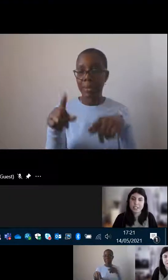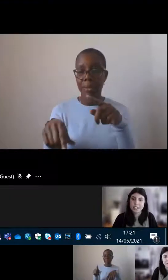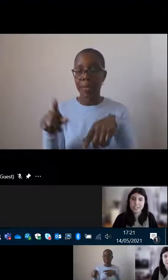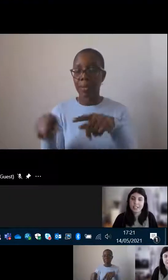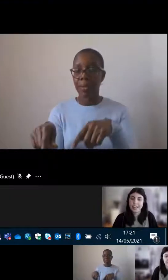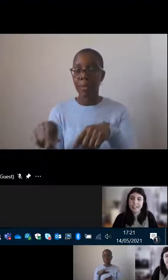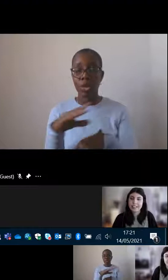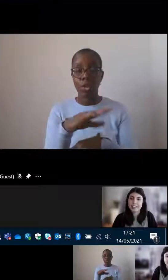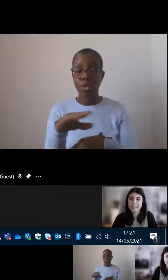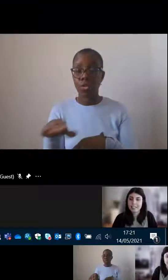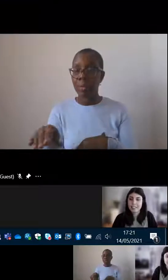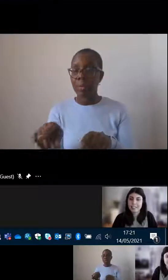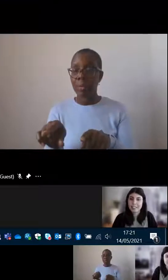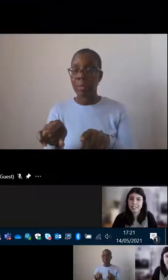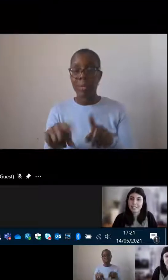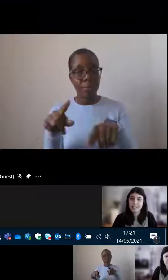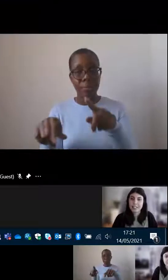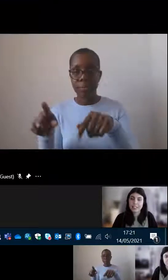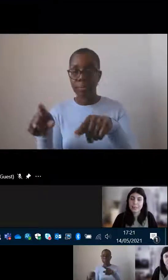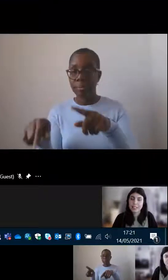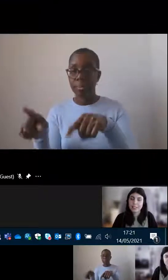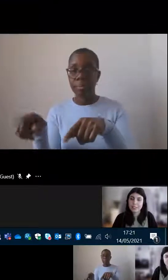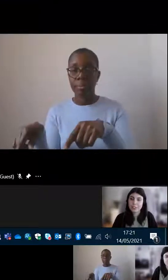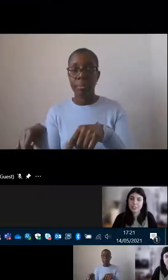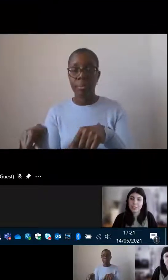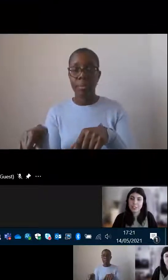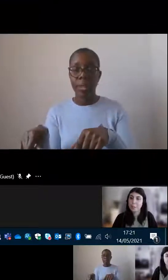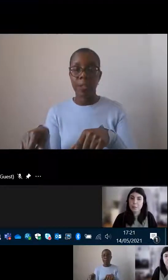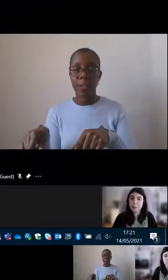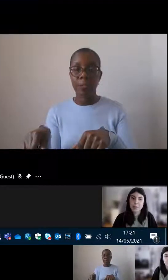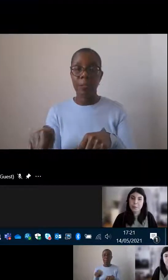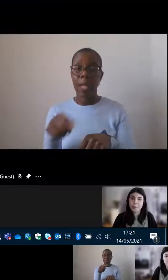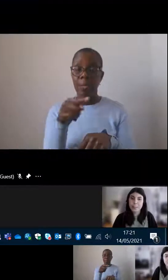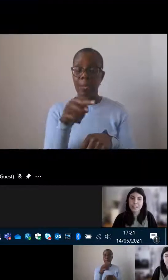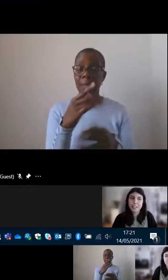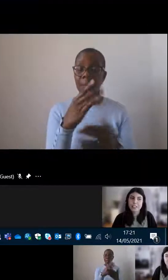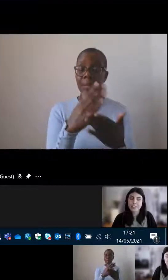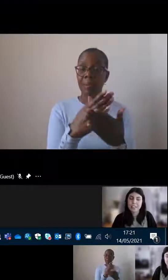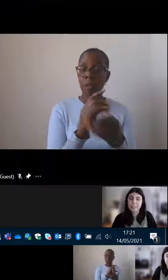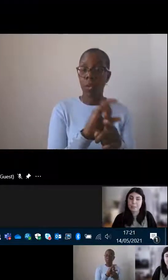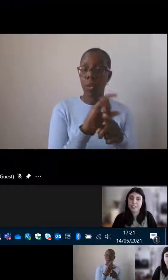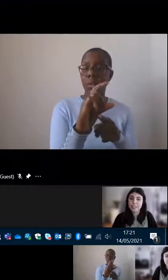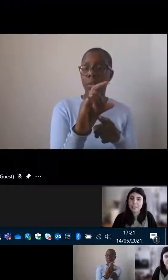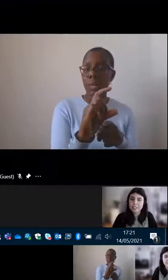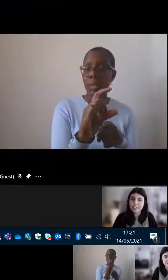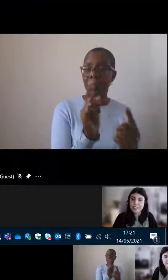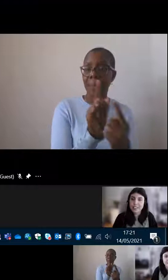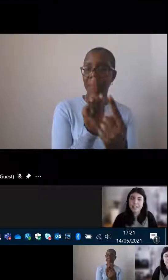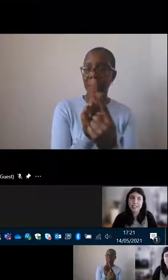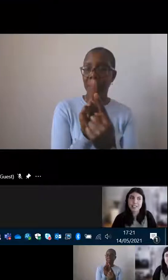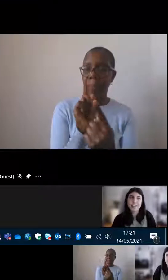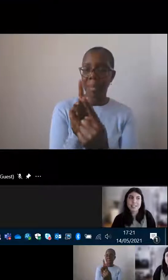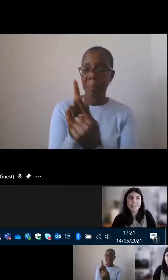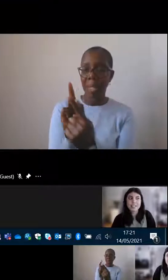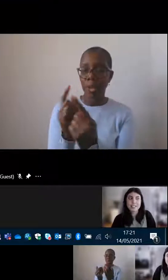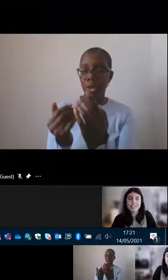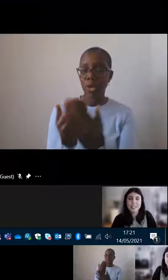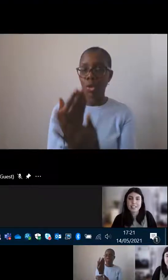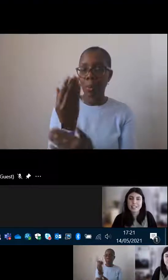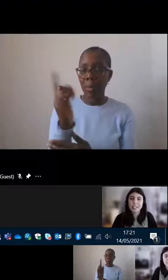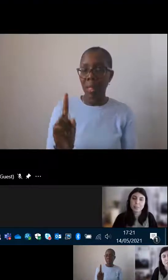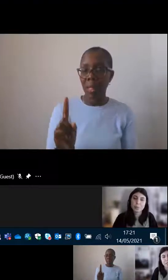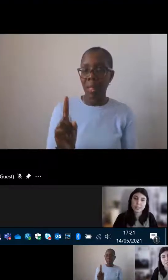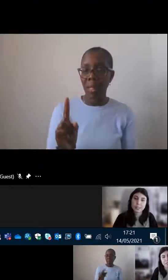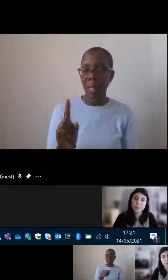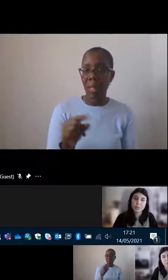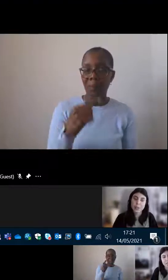every child. And I think that definitely some of these courses, you can meet people, you can find similarities, you can find